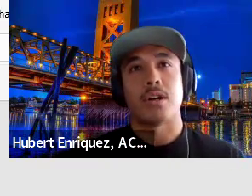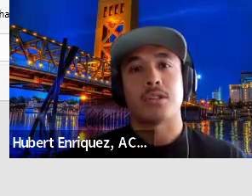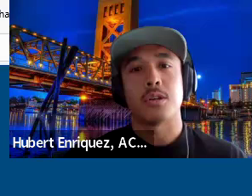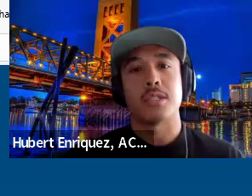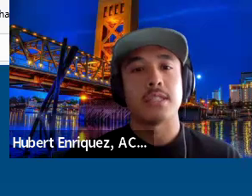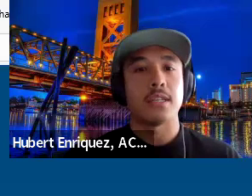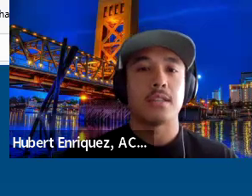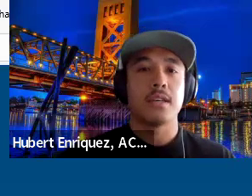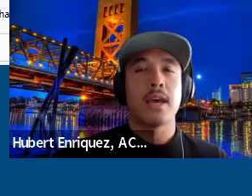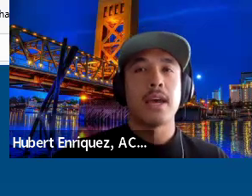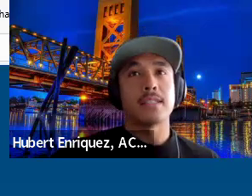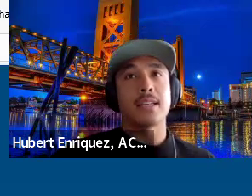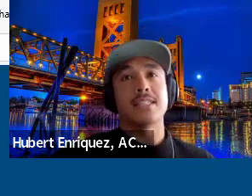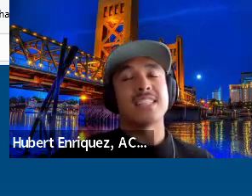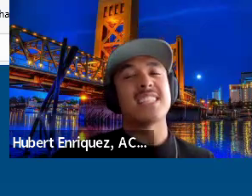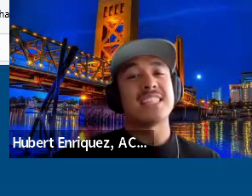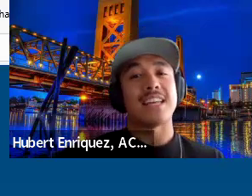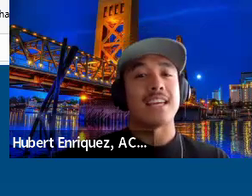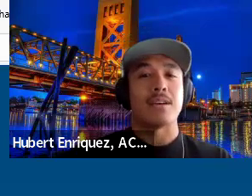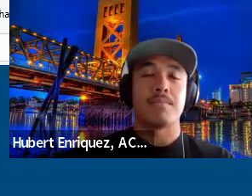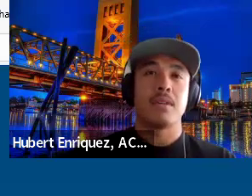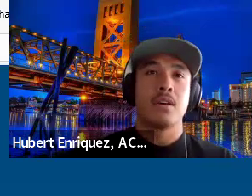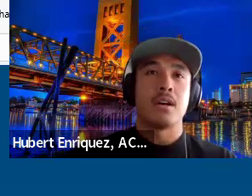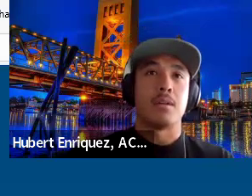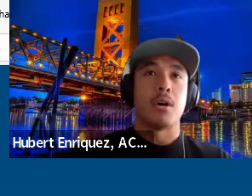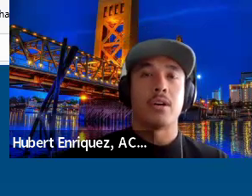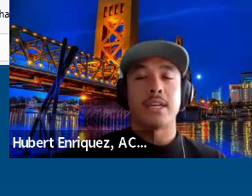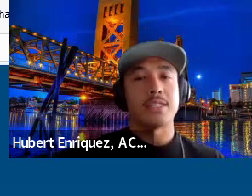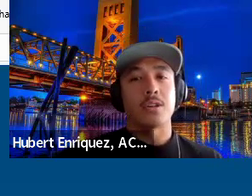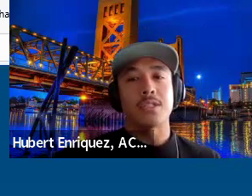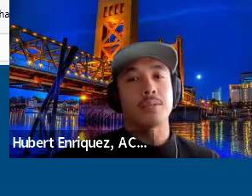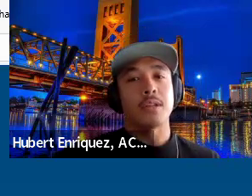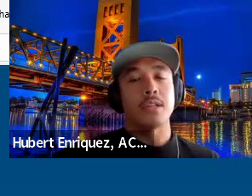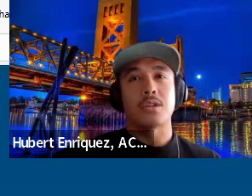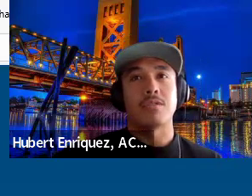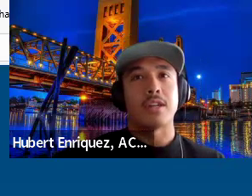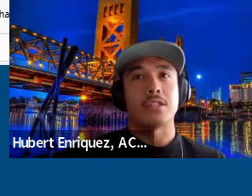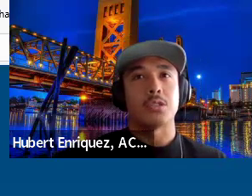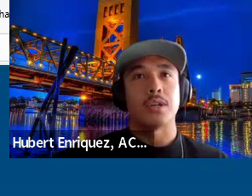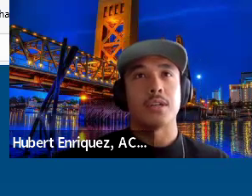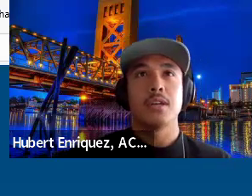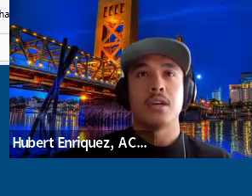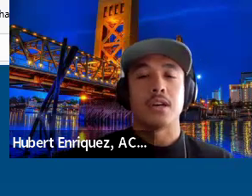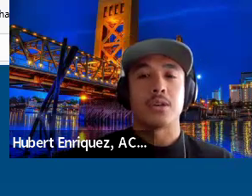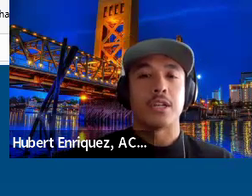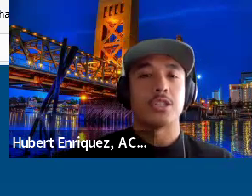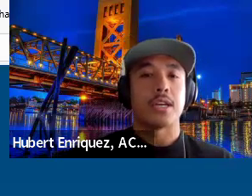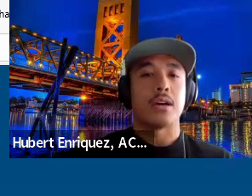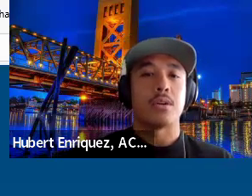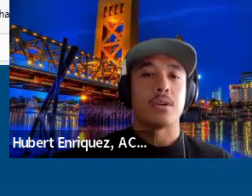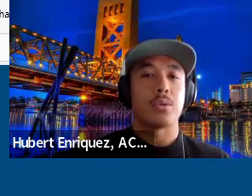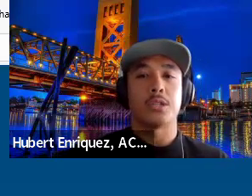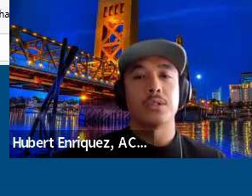Right, so on October 16th at 10:16 a.m., all ACRC communities are invited to join the